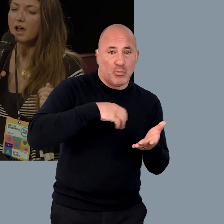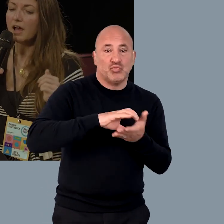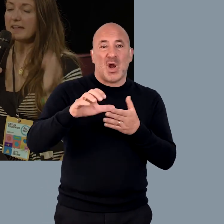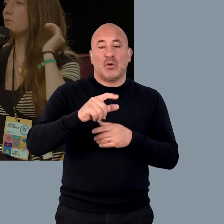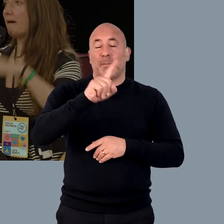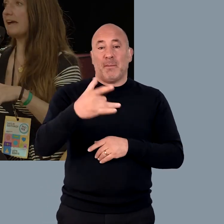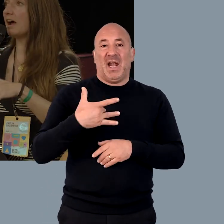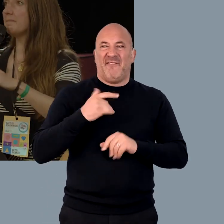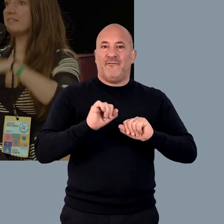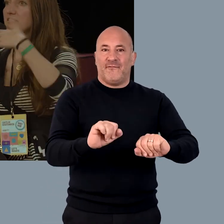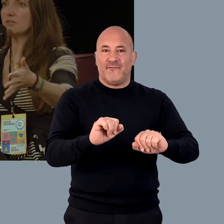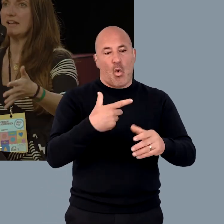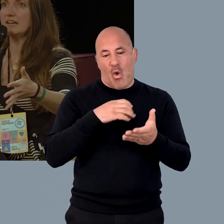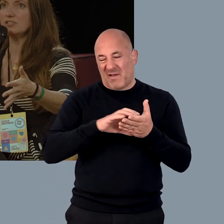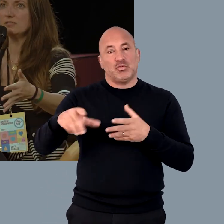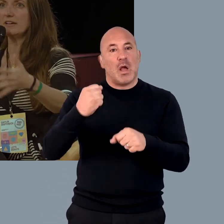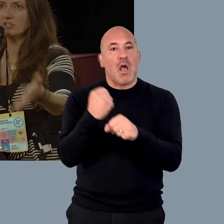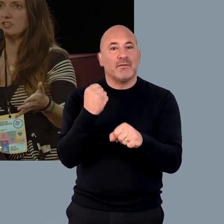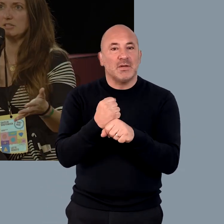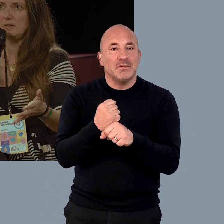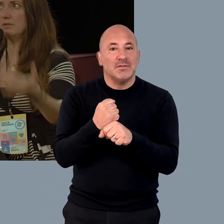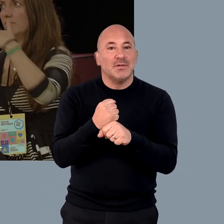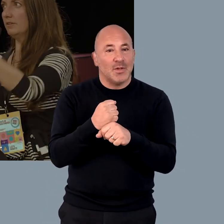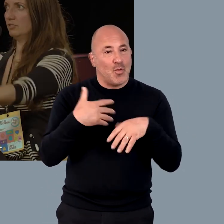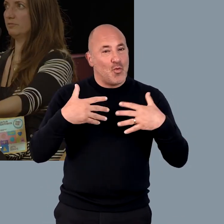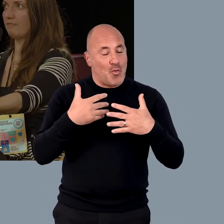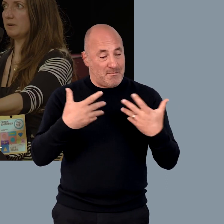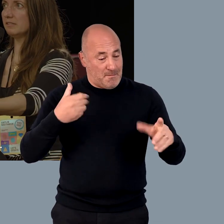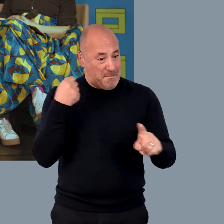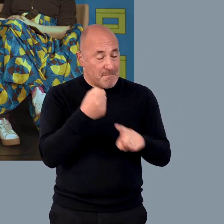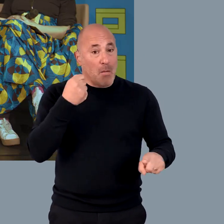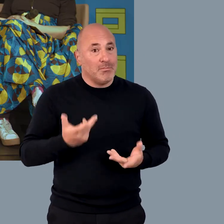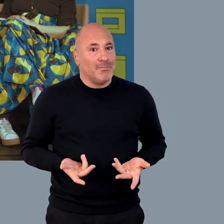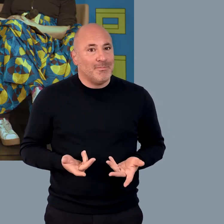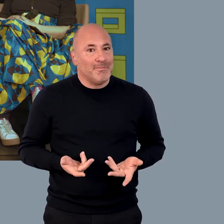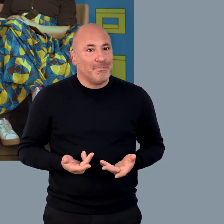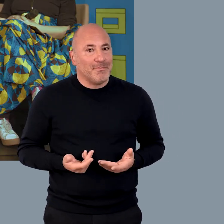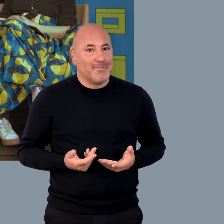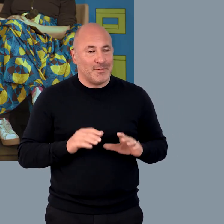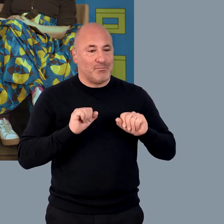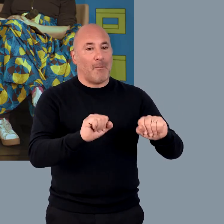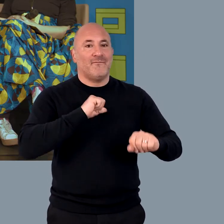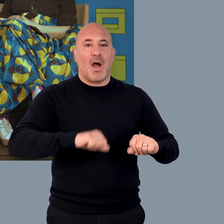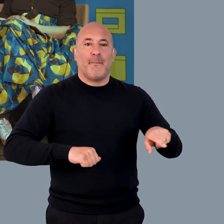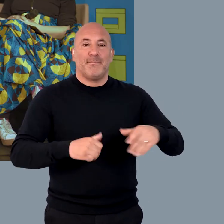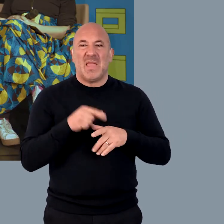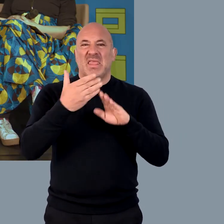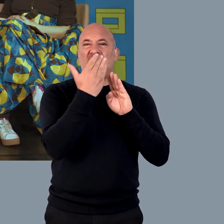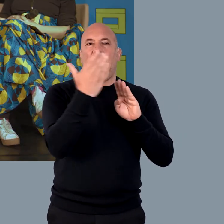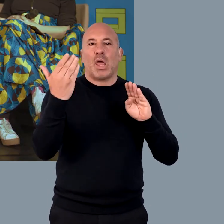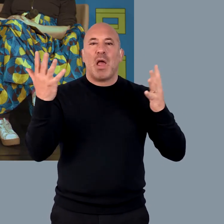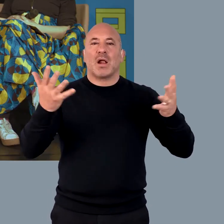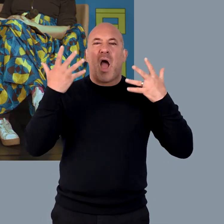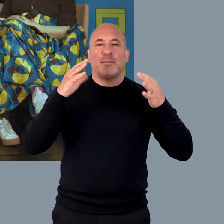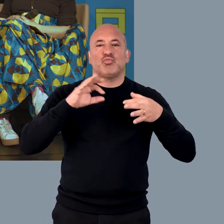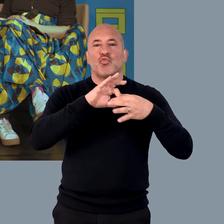world, they will buy it up and then donate it to indigenous people or to governments. So it's actually a way to have a huge, huge impact